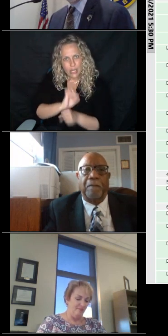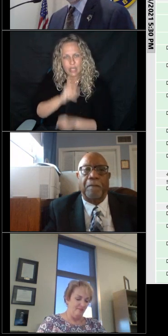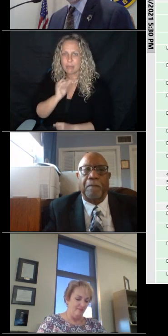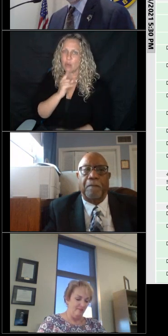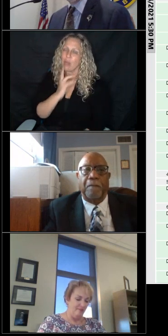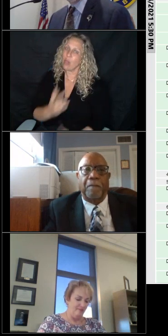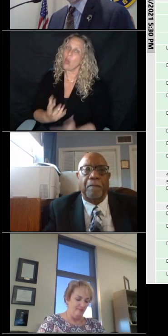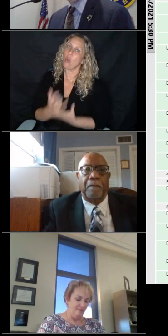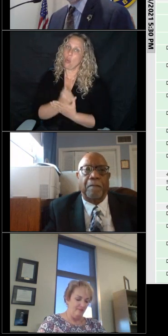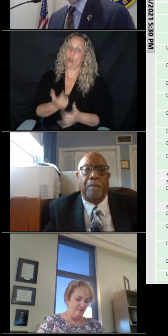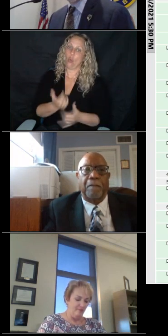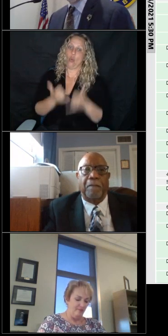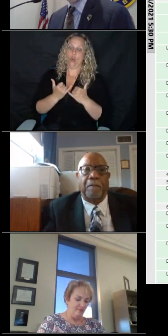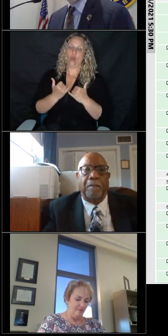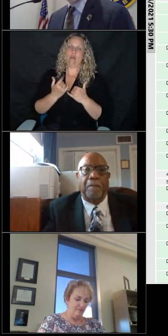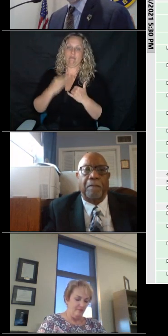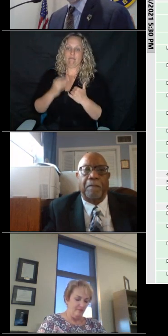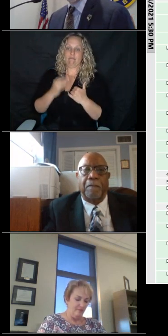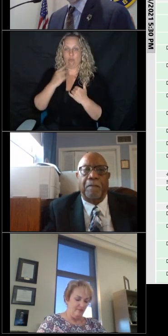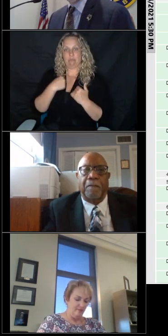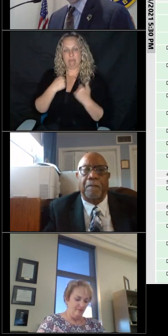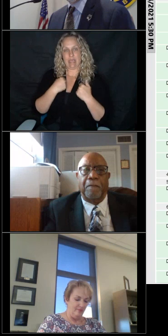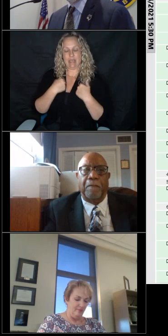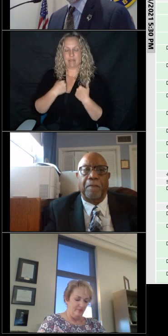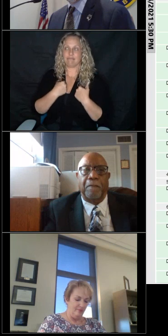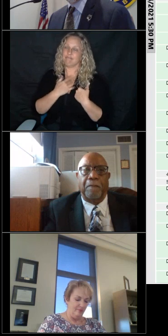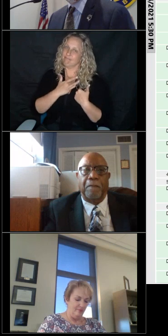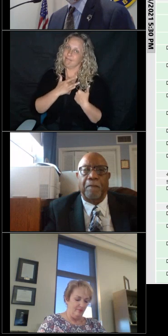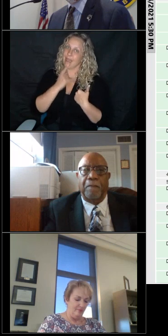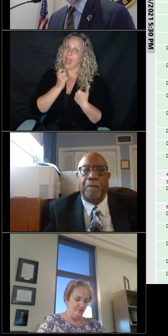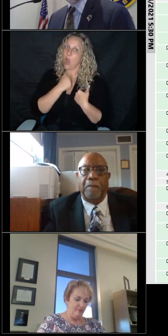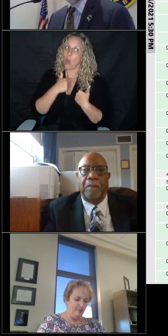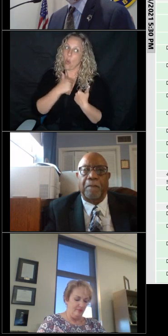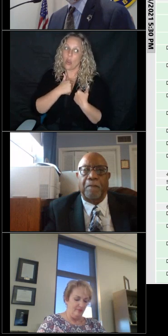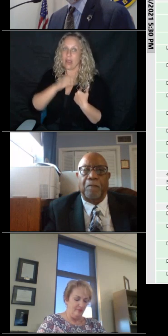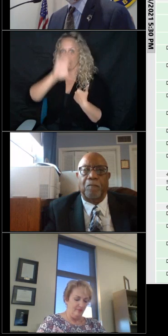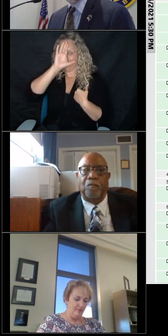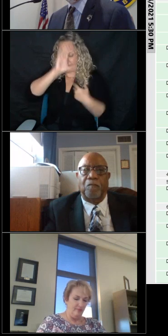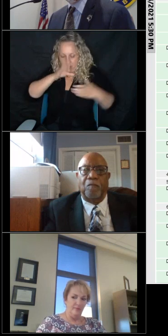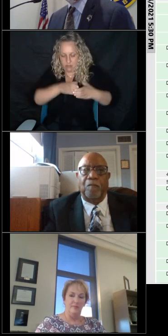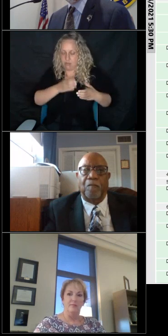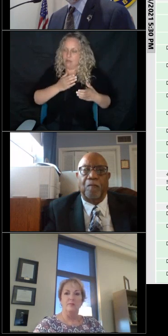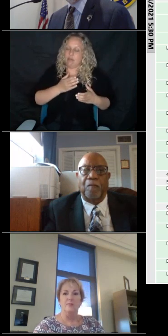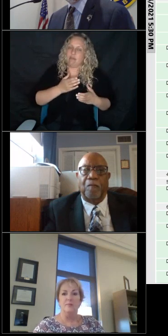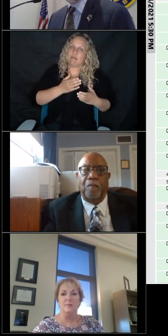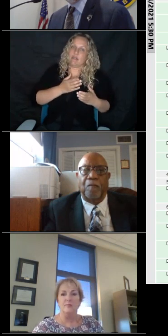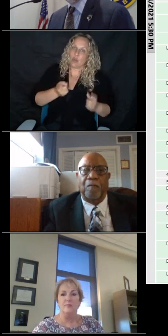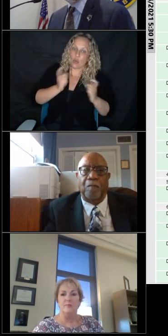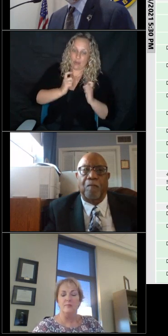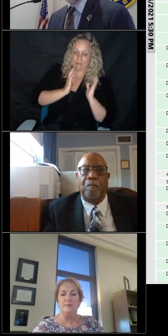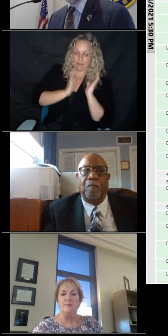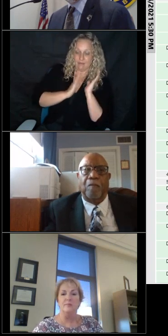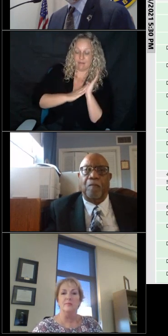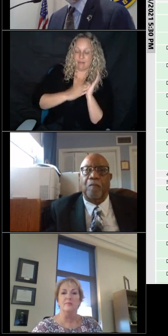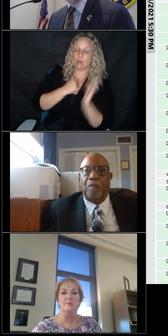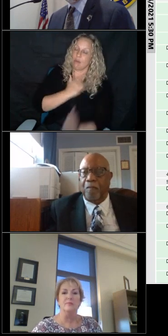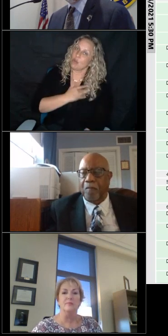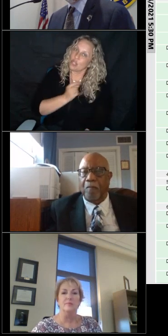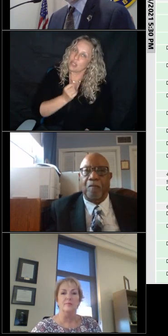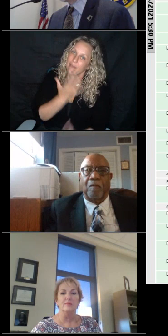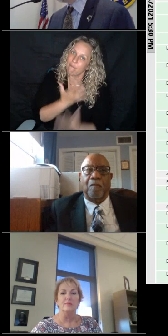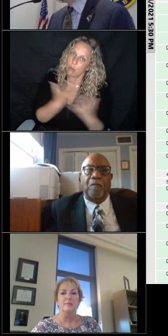very rewarding career for me. And I know our firefighters really appreciate the recognition and accolades that you've given. So thank you very much for that.